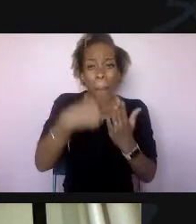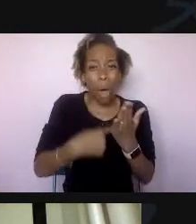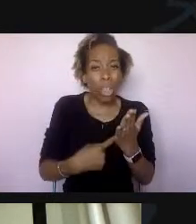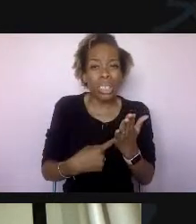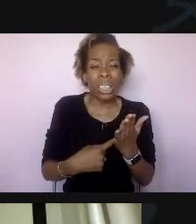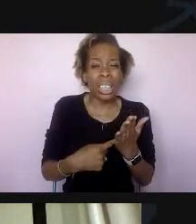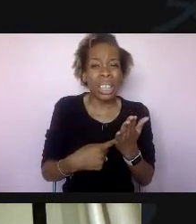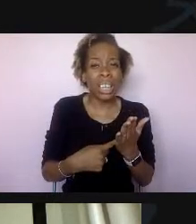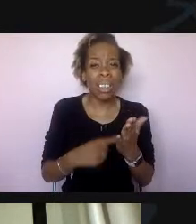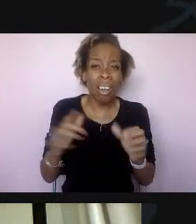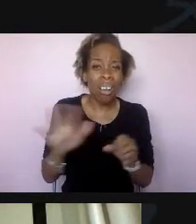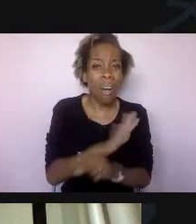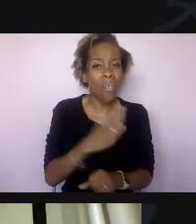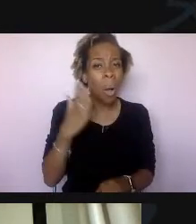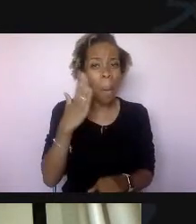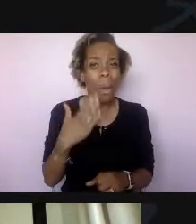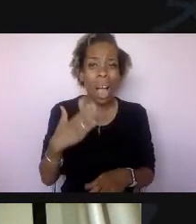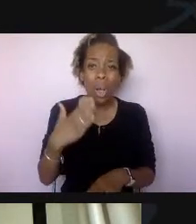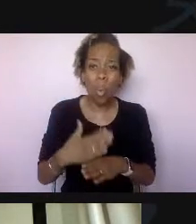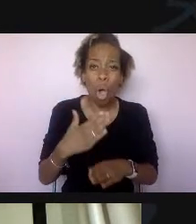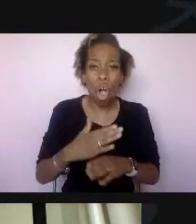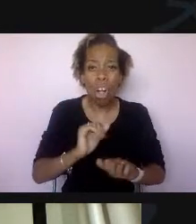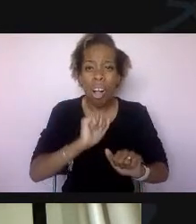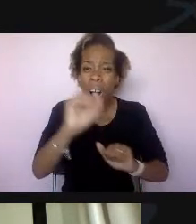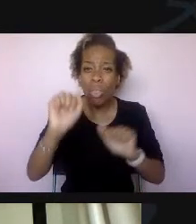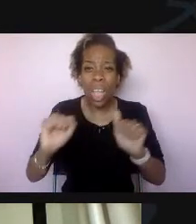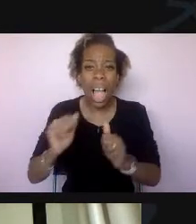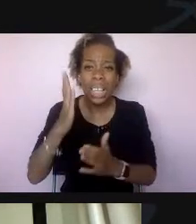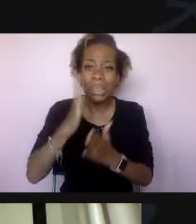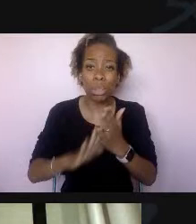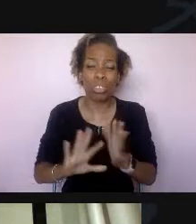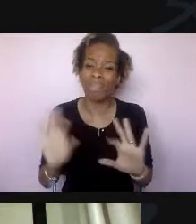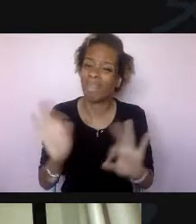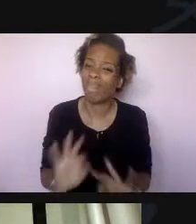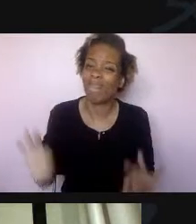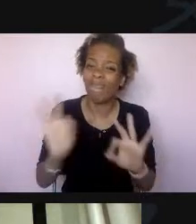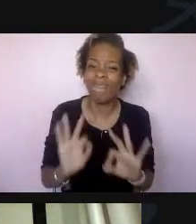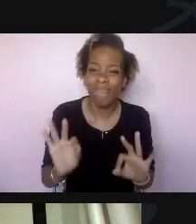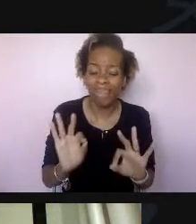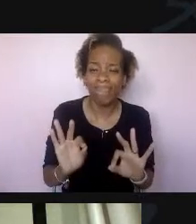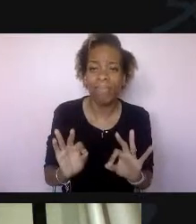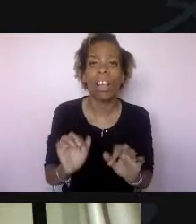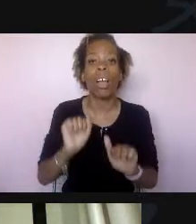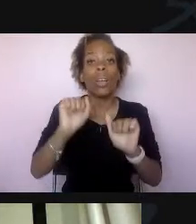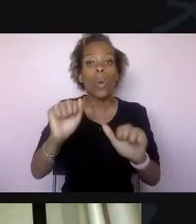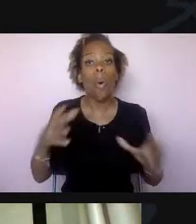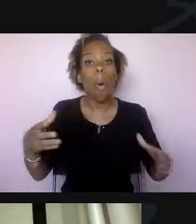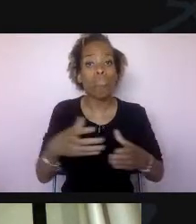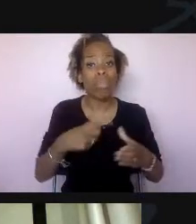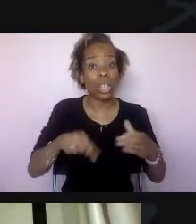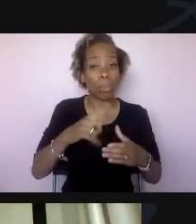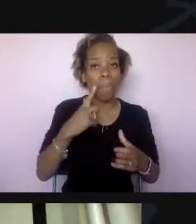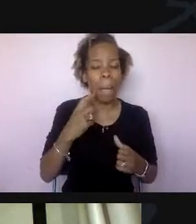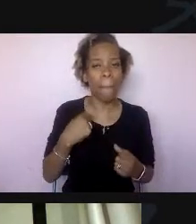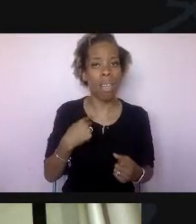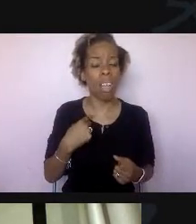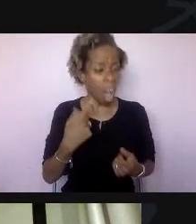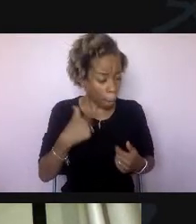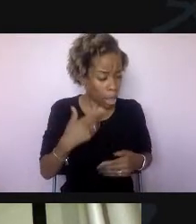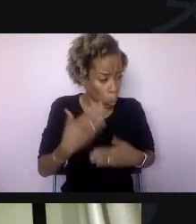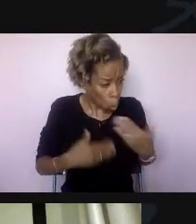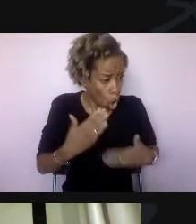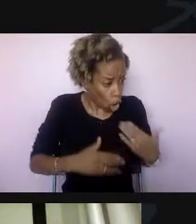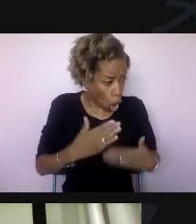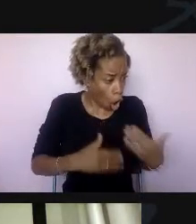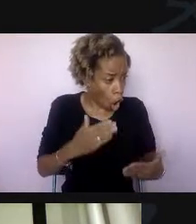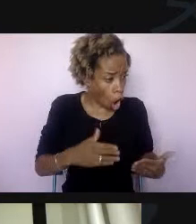workers. And I think there will be lots of people in your branch who will have identified something that they've been working on for a while and never thought to raise it. Maybe